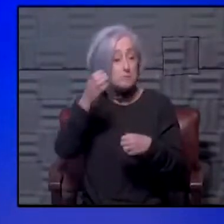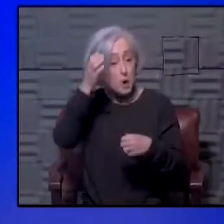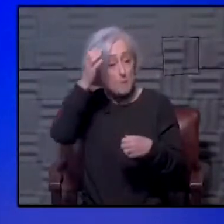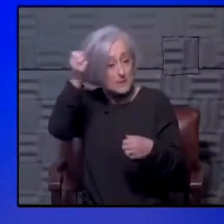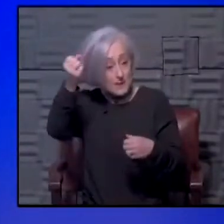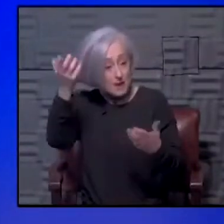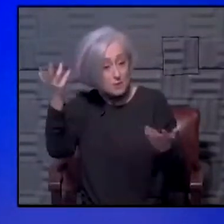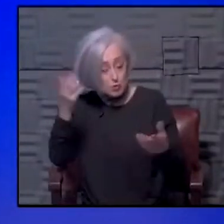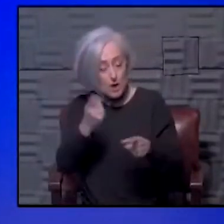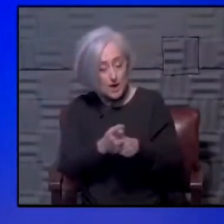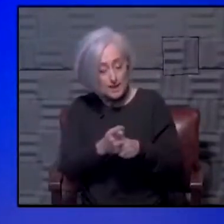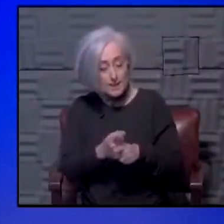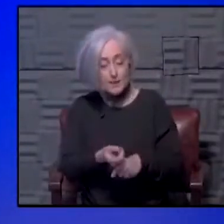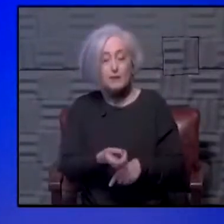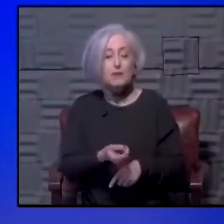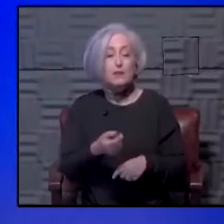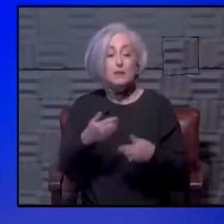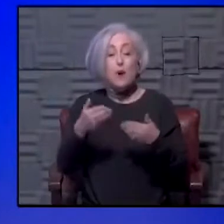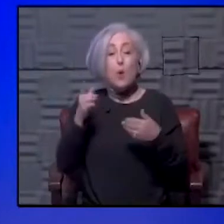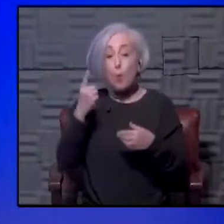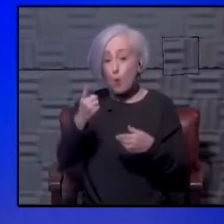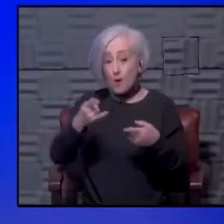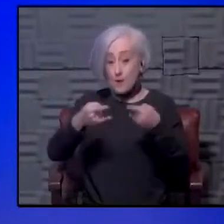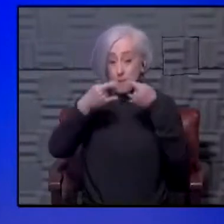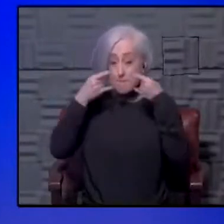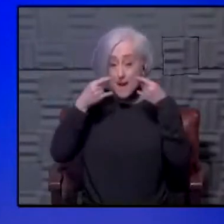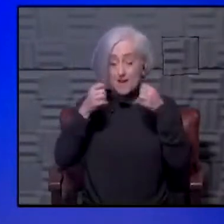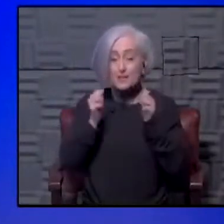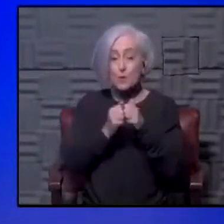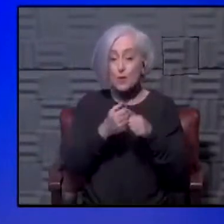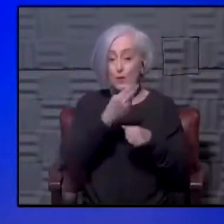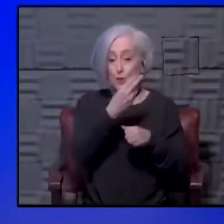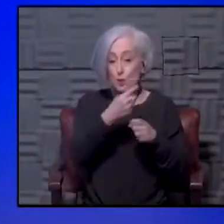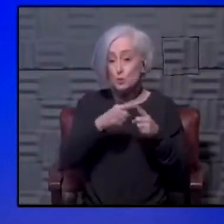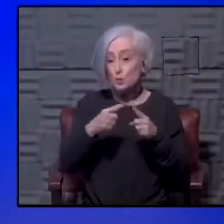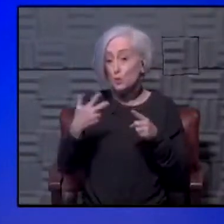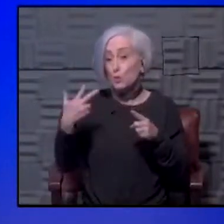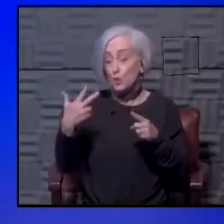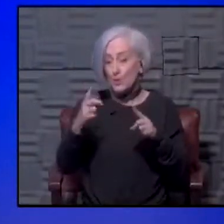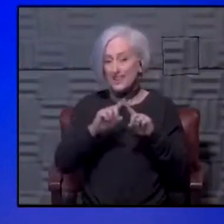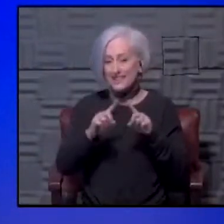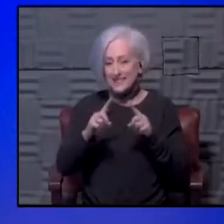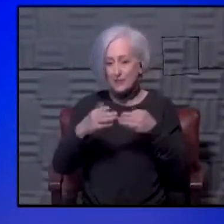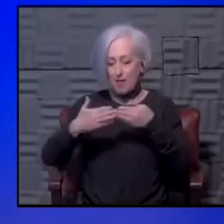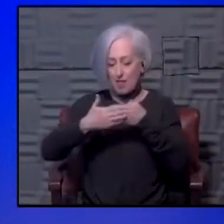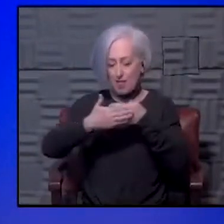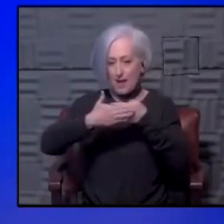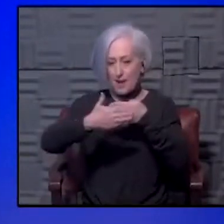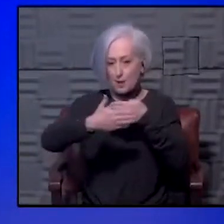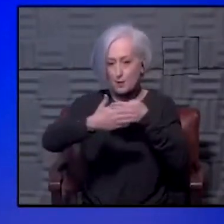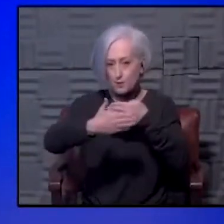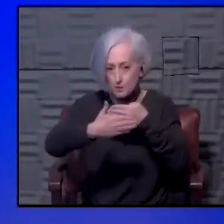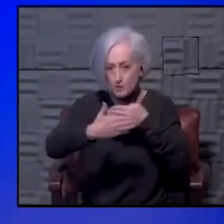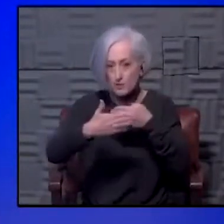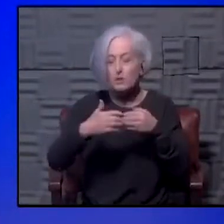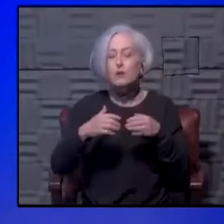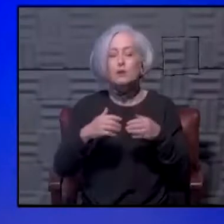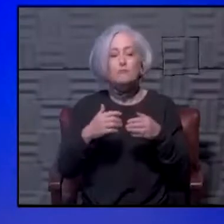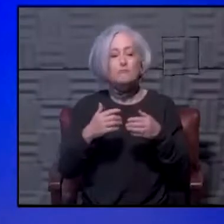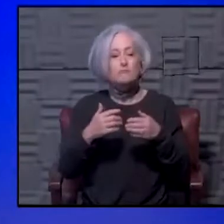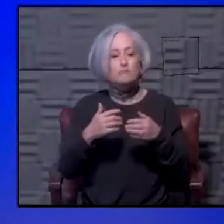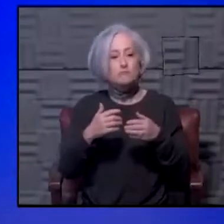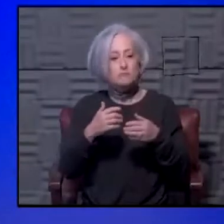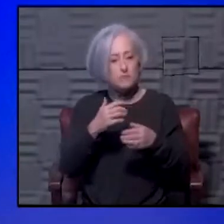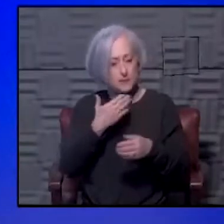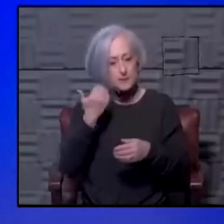one mask with a 2 or 3 layer cloth mask can offer a barrier benefit, but also protection to the wearer. But if you doubled up,